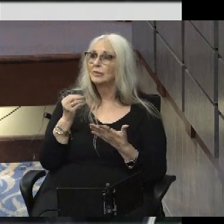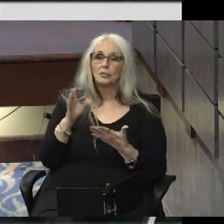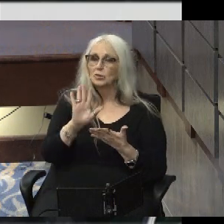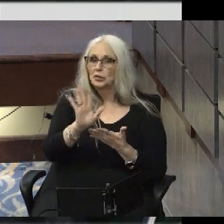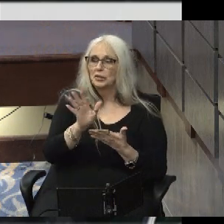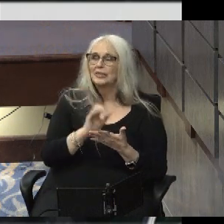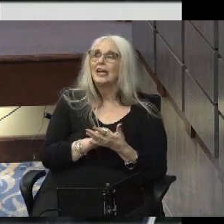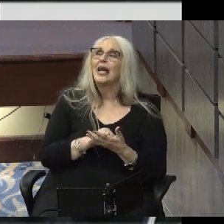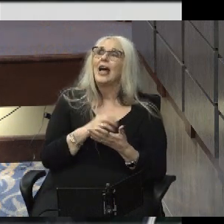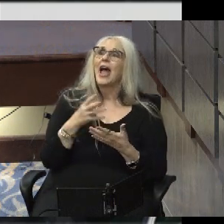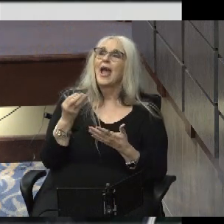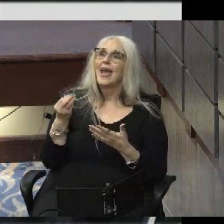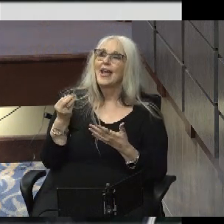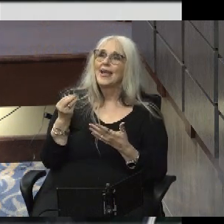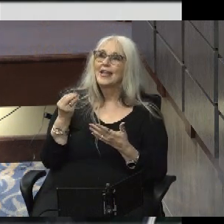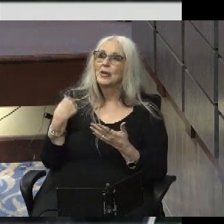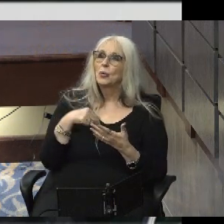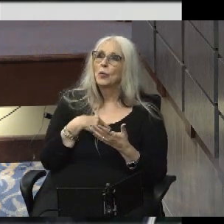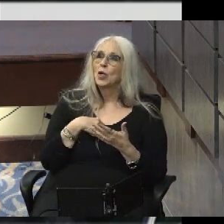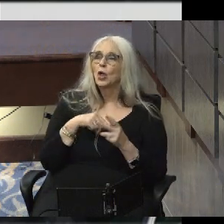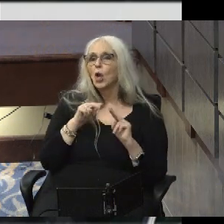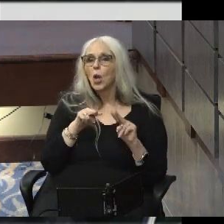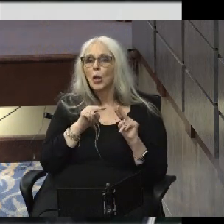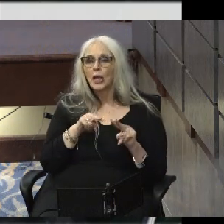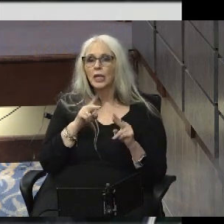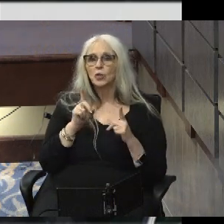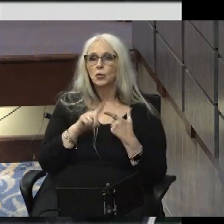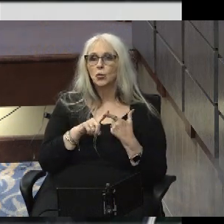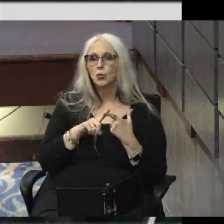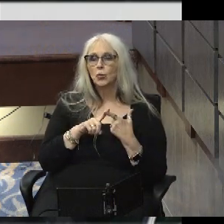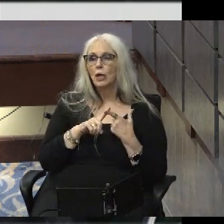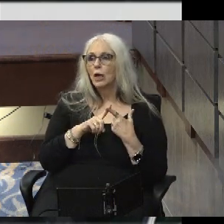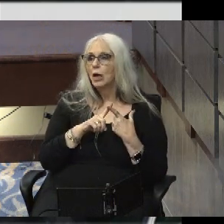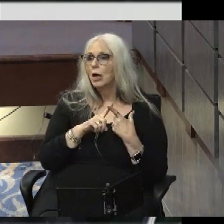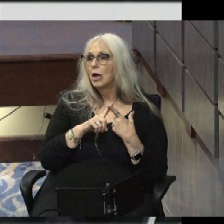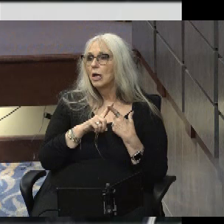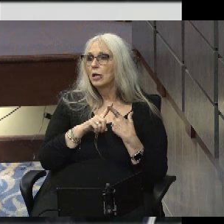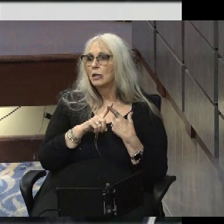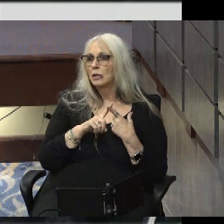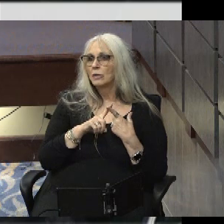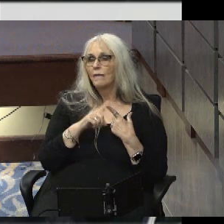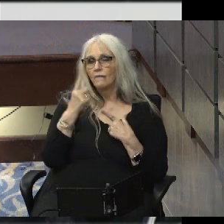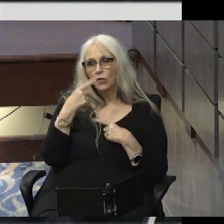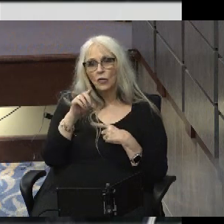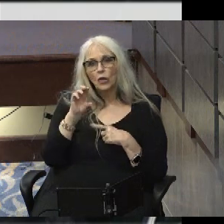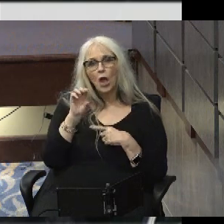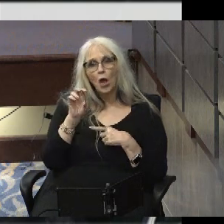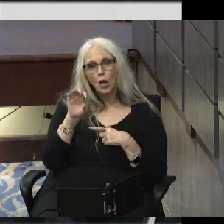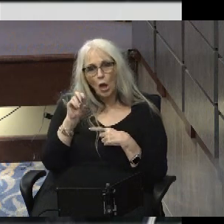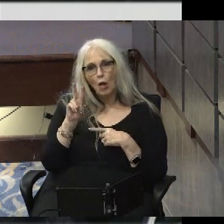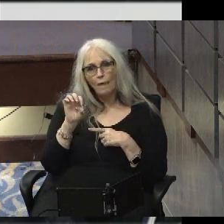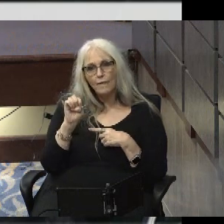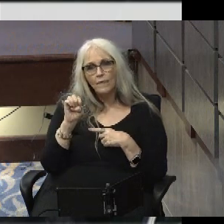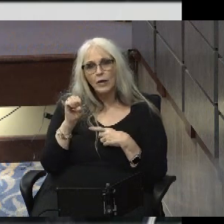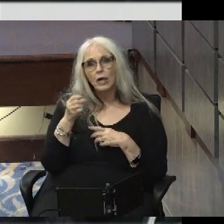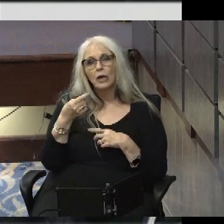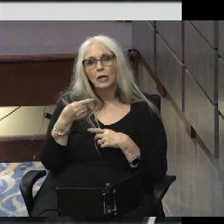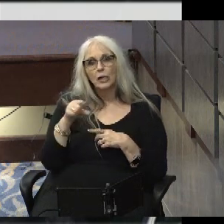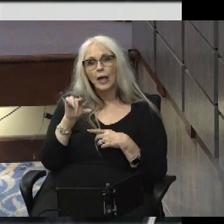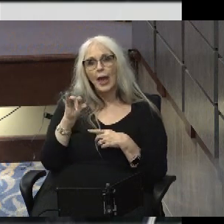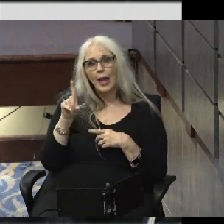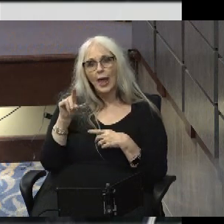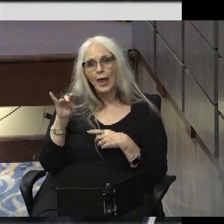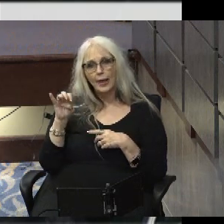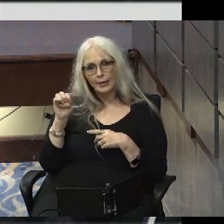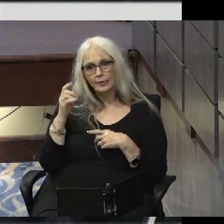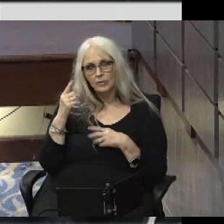that. We're looking to the municipal code for guidelines Sure. for those, and we're meeting those